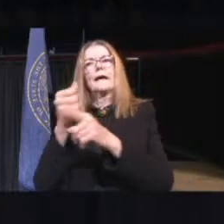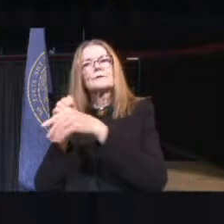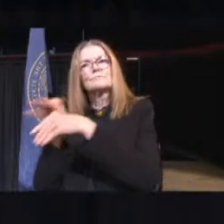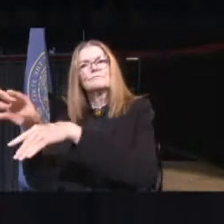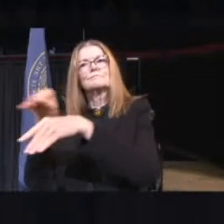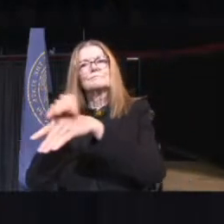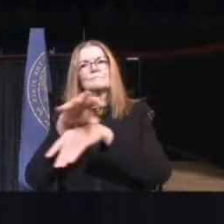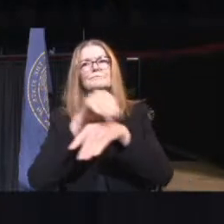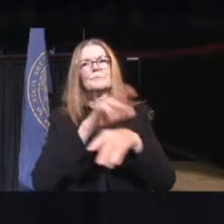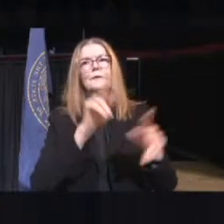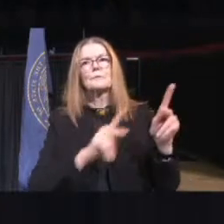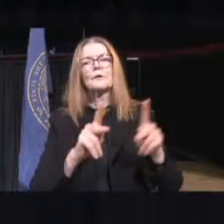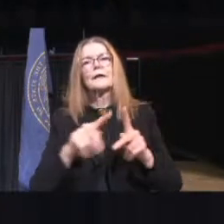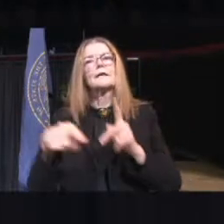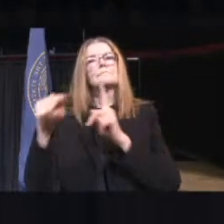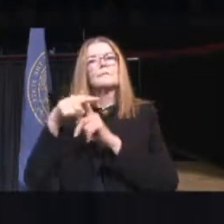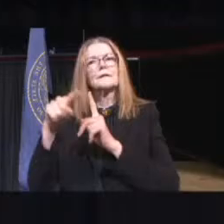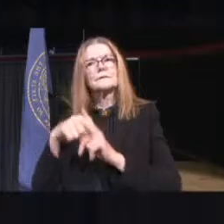way. Thank you.